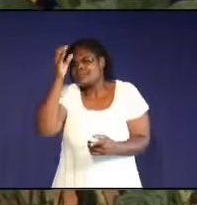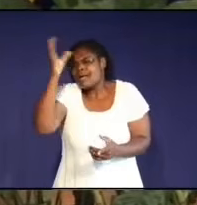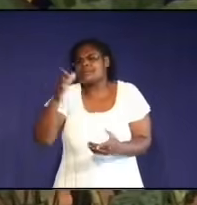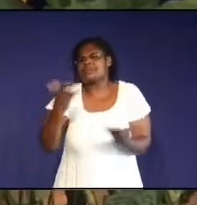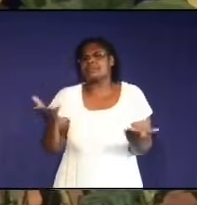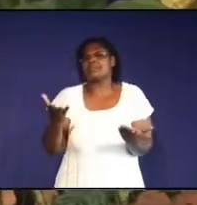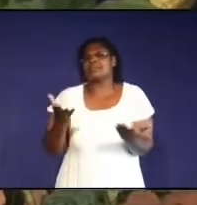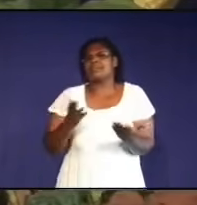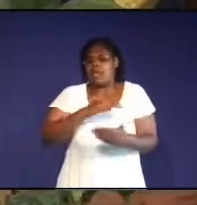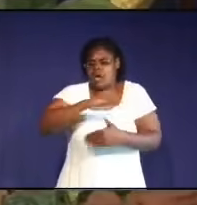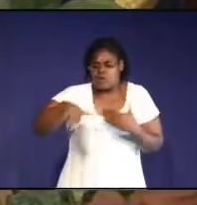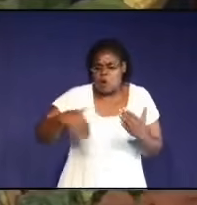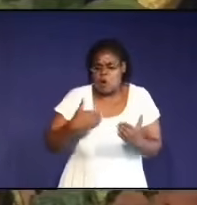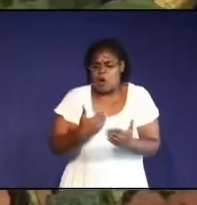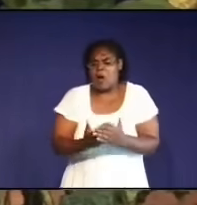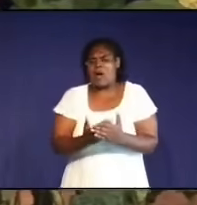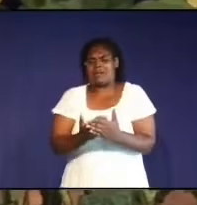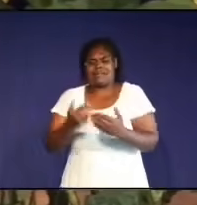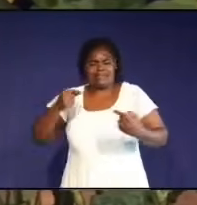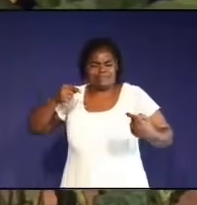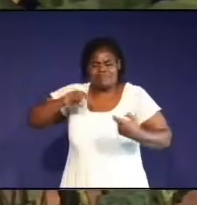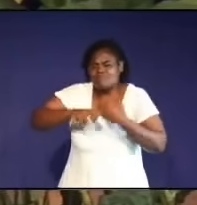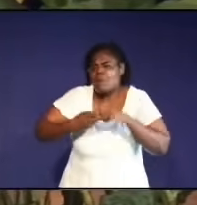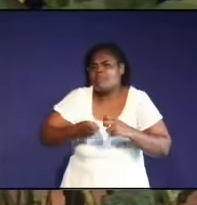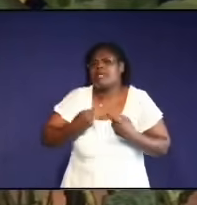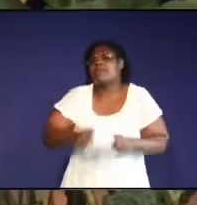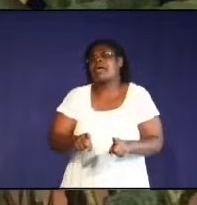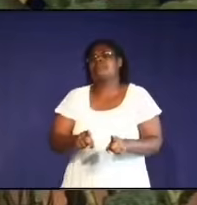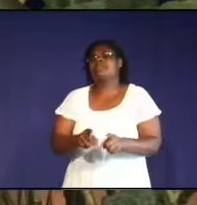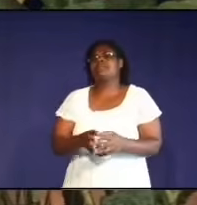of all of these calamities.